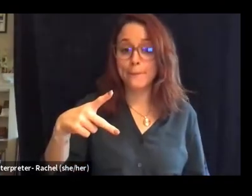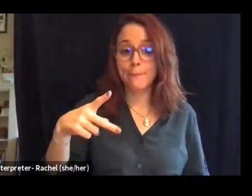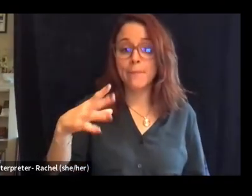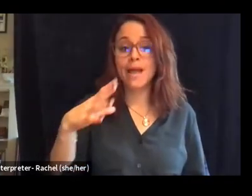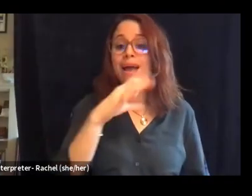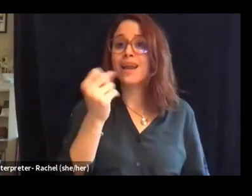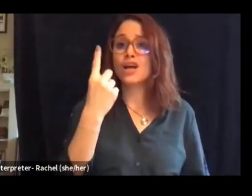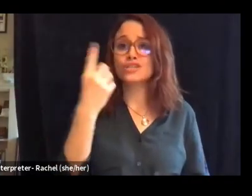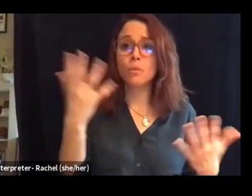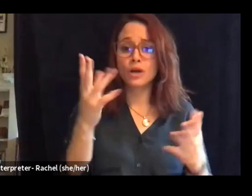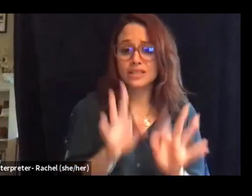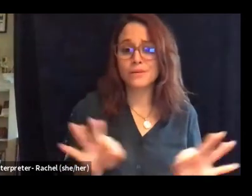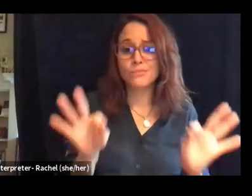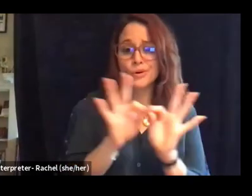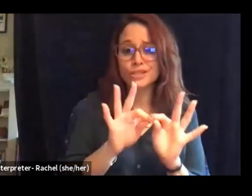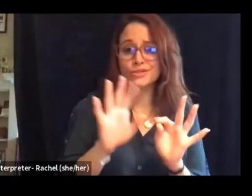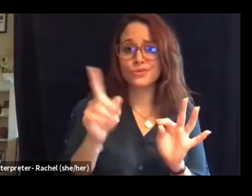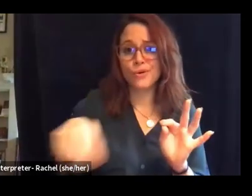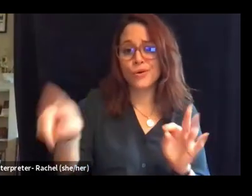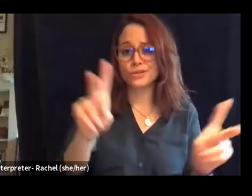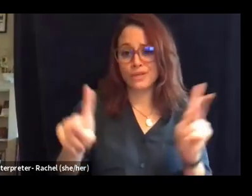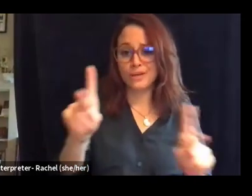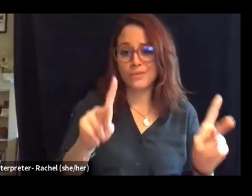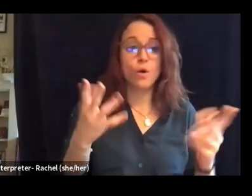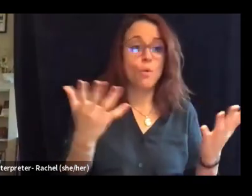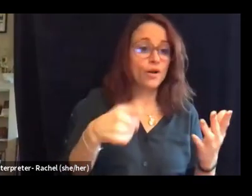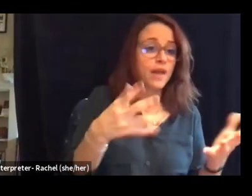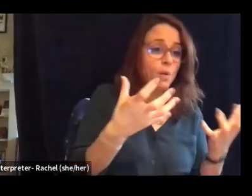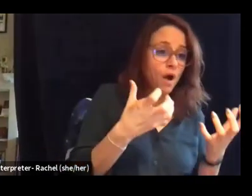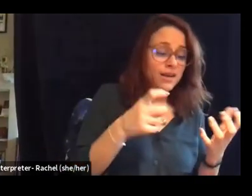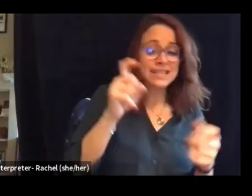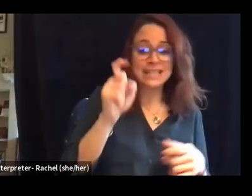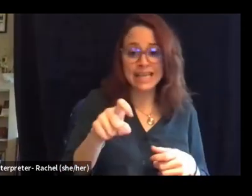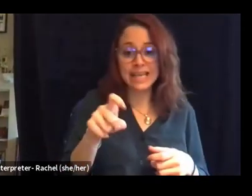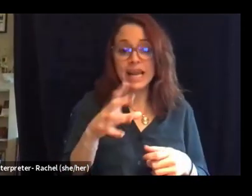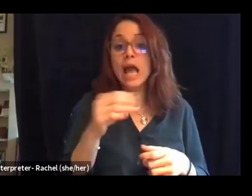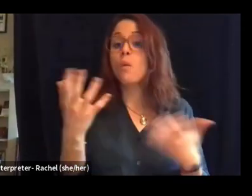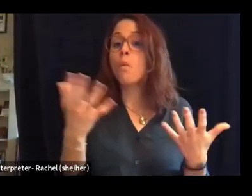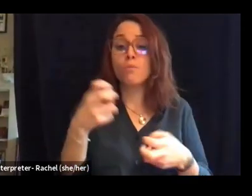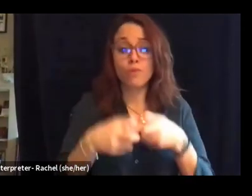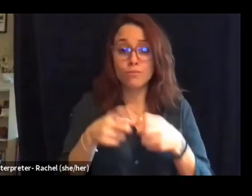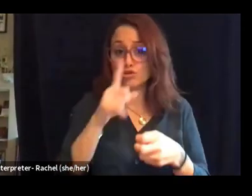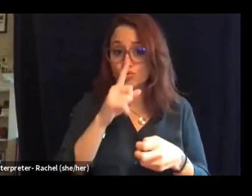those segments. What do they want? What do they need? And what problems are you solving for them, right?